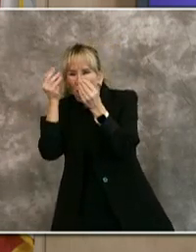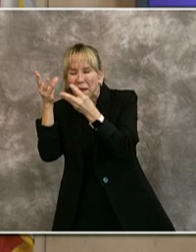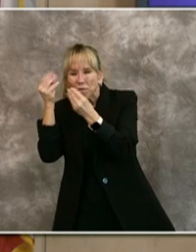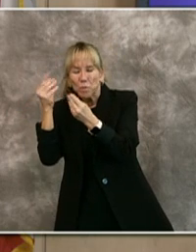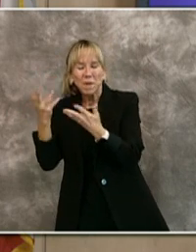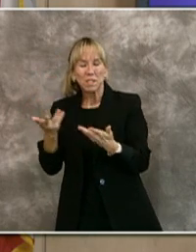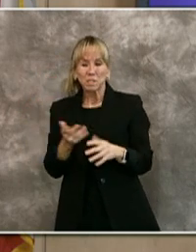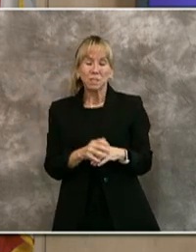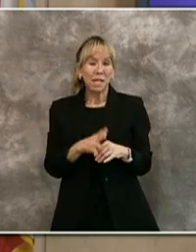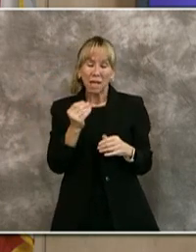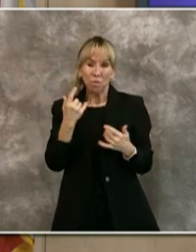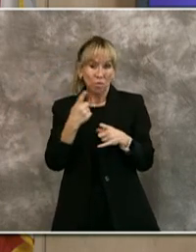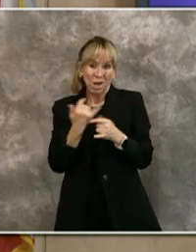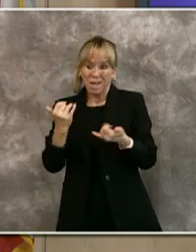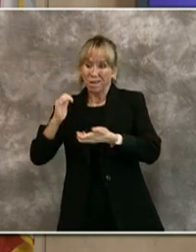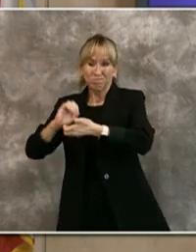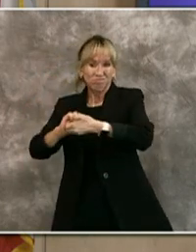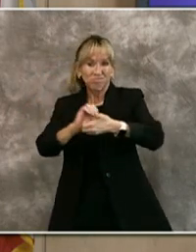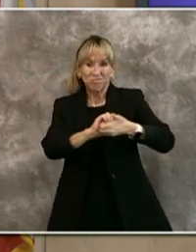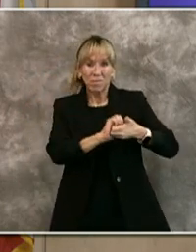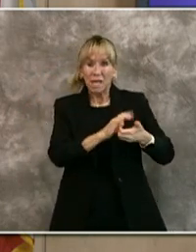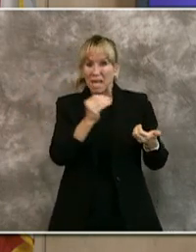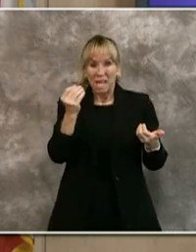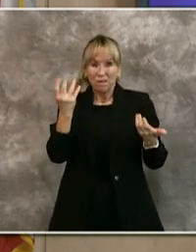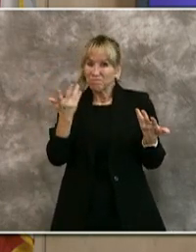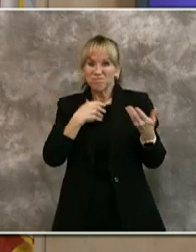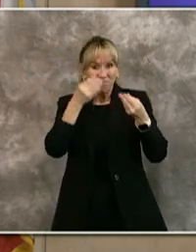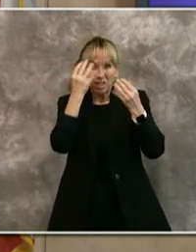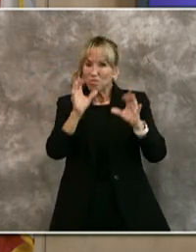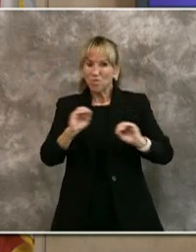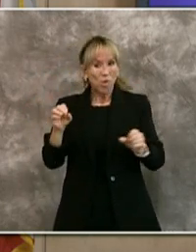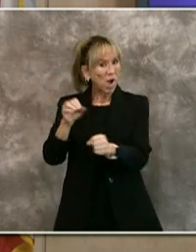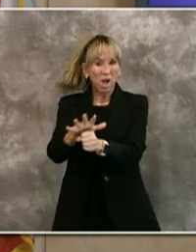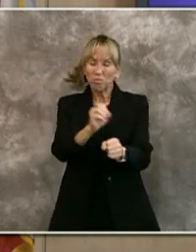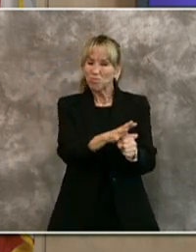this time, there is no outbreak.